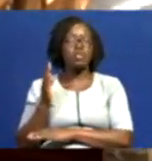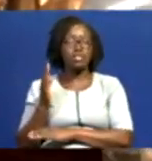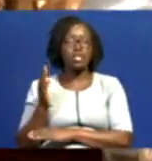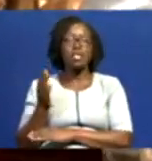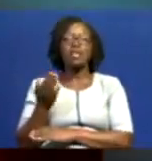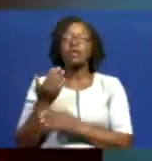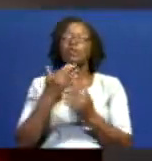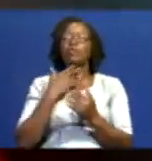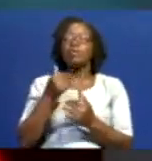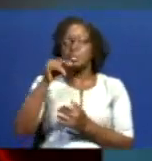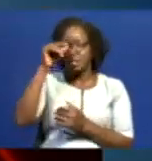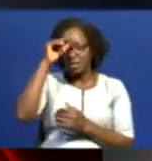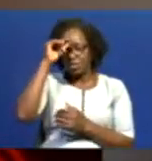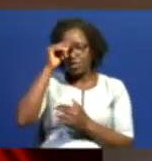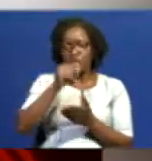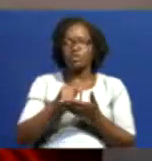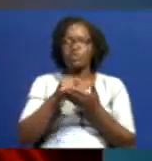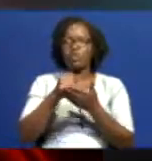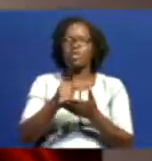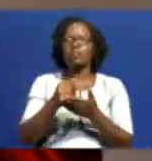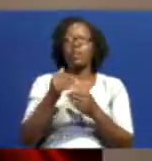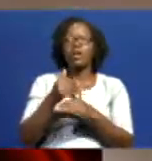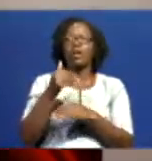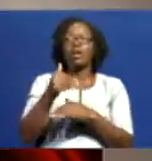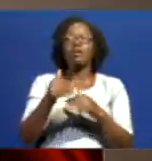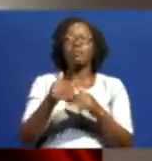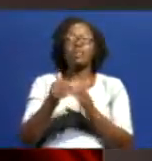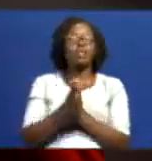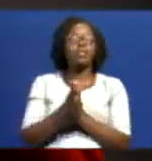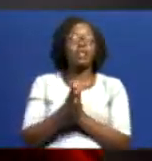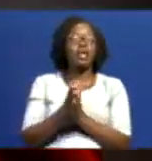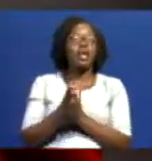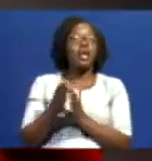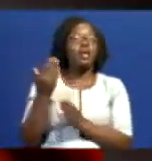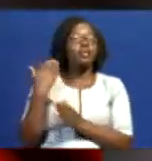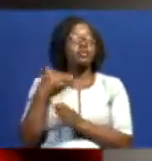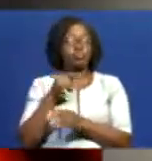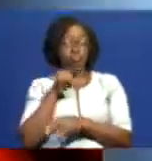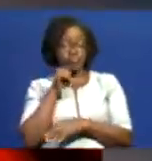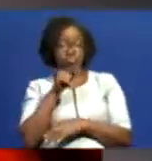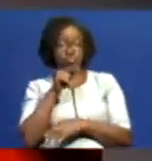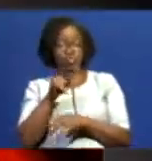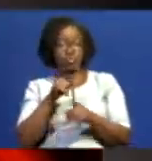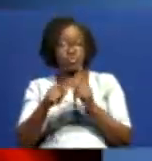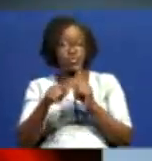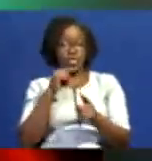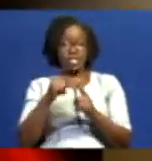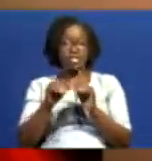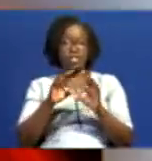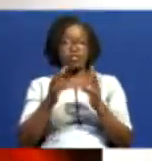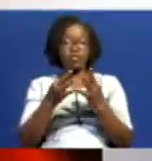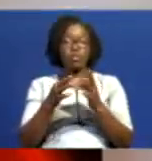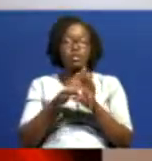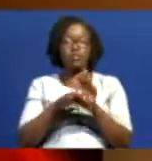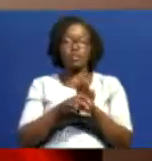now wants the government to intervene after the goons threaten to kill the family members if they do not